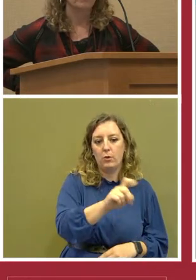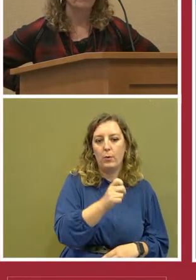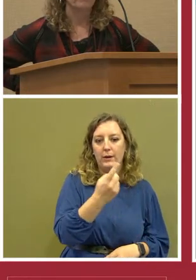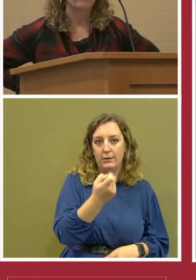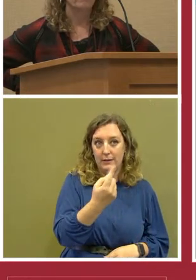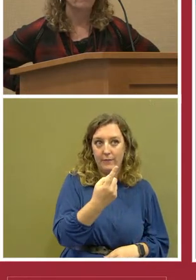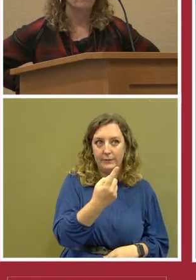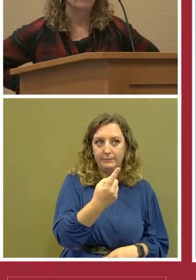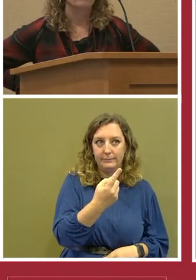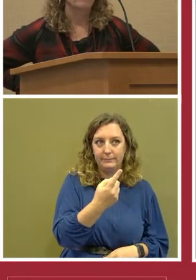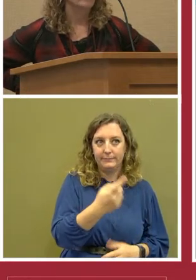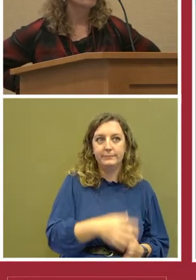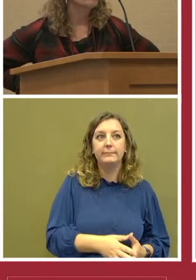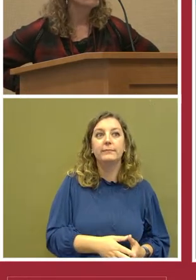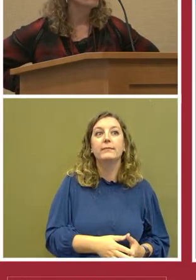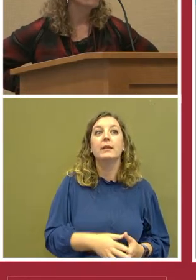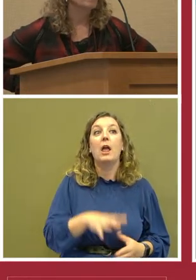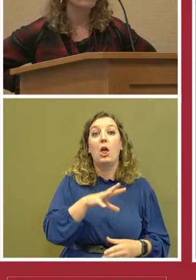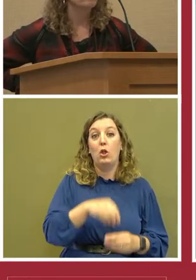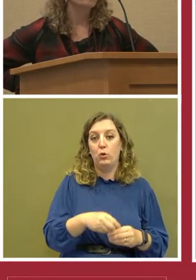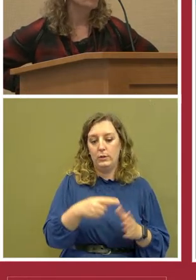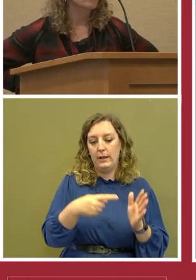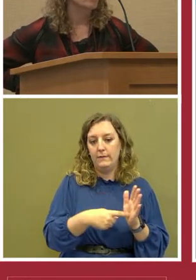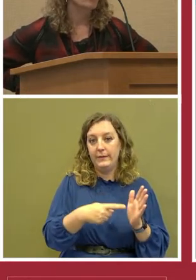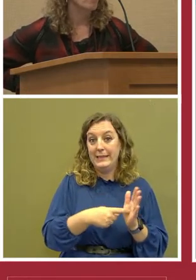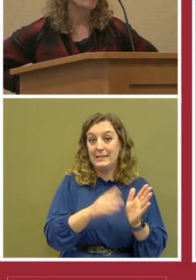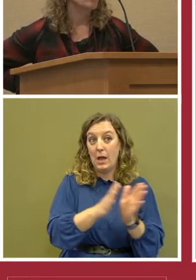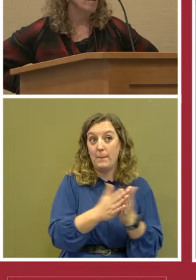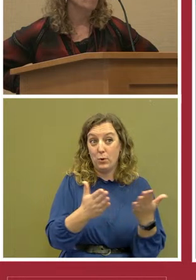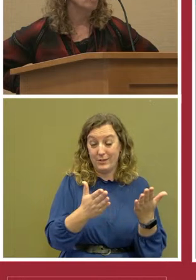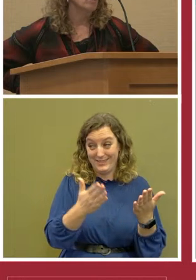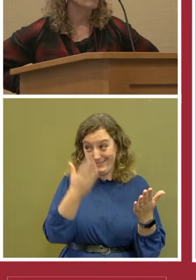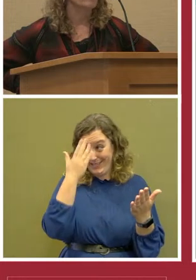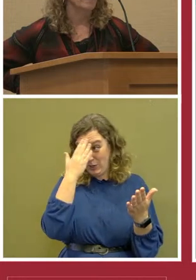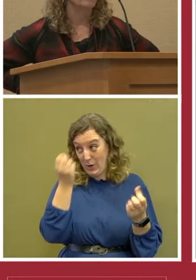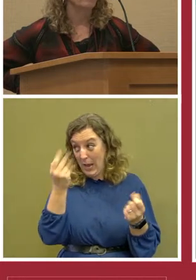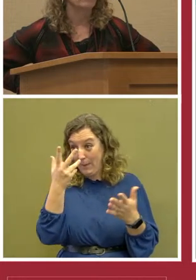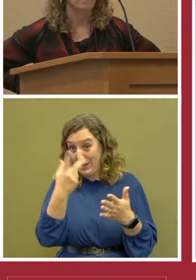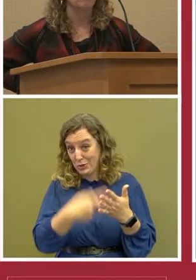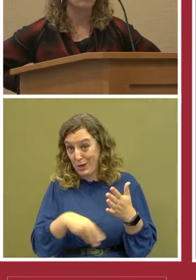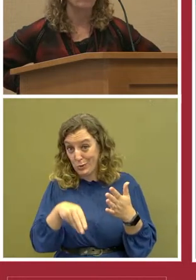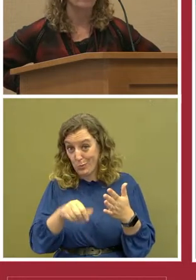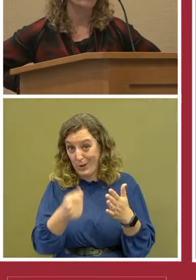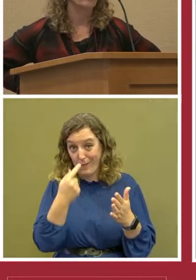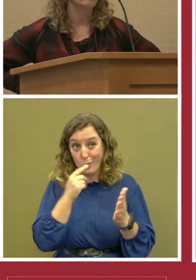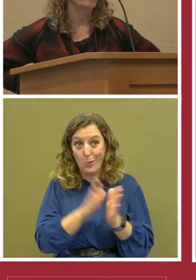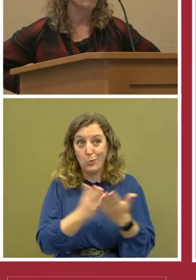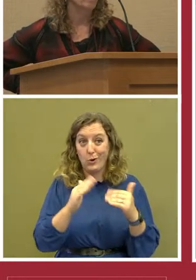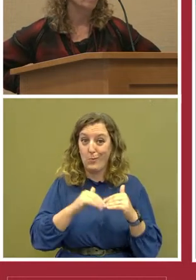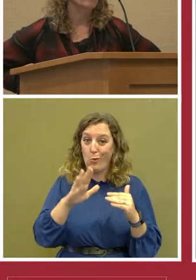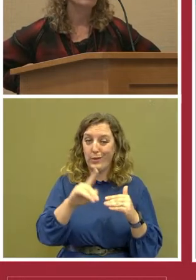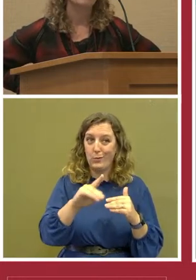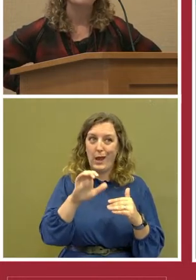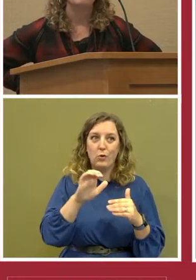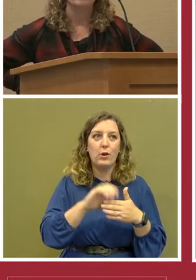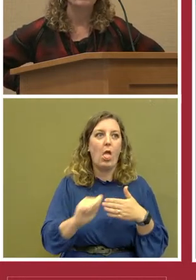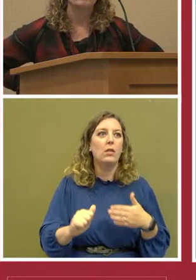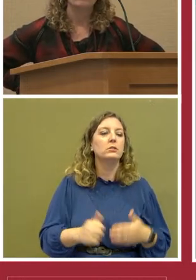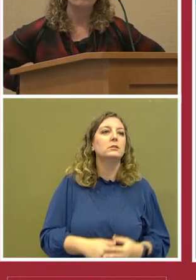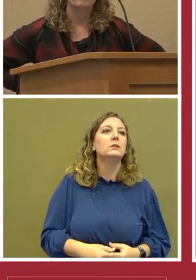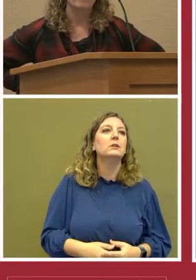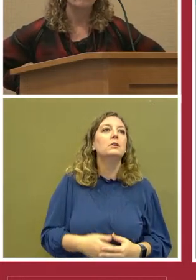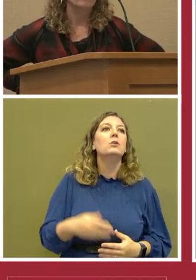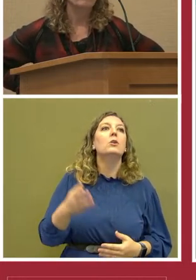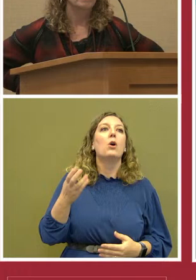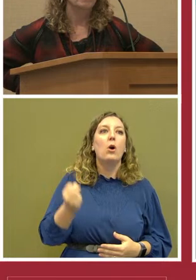Mountain View. That includes their fees and their books, and you know how much that would cost if they had to pay for that. It'd be more than $100 right there. And